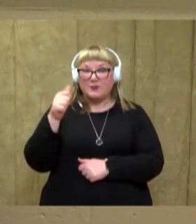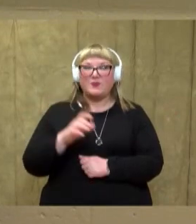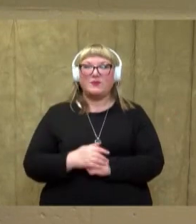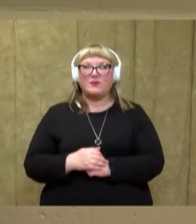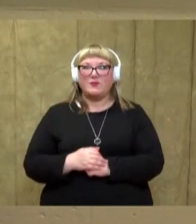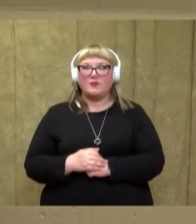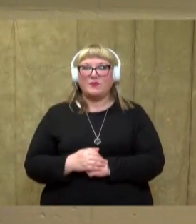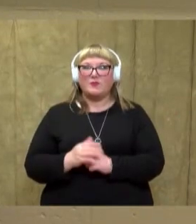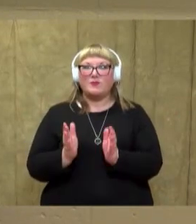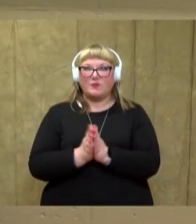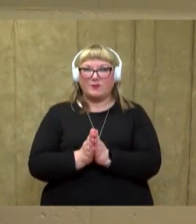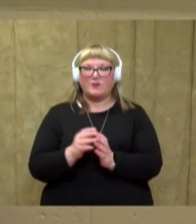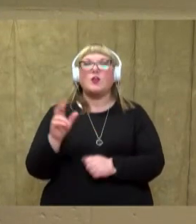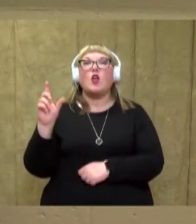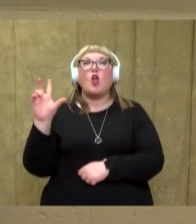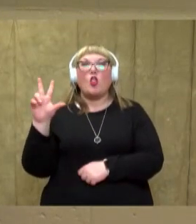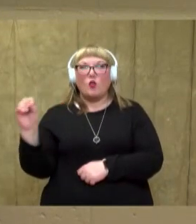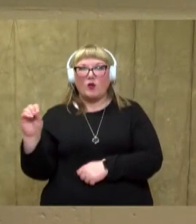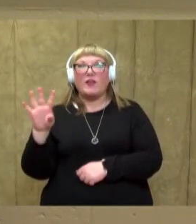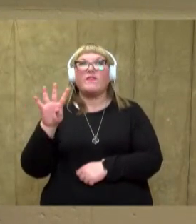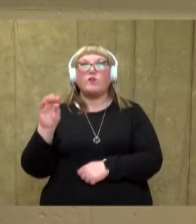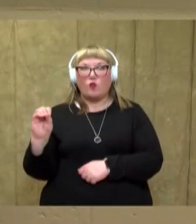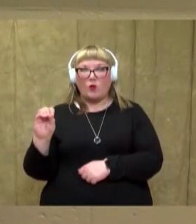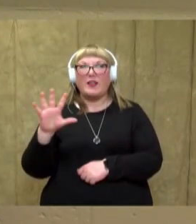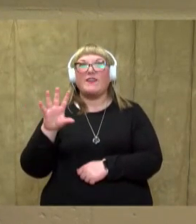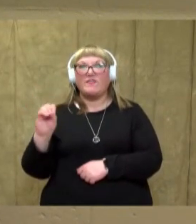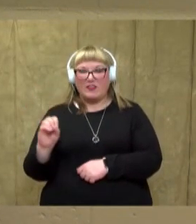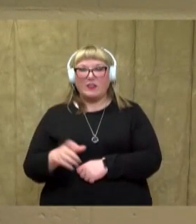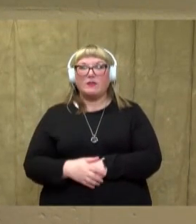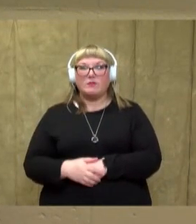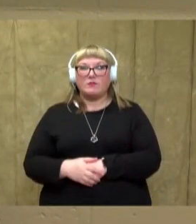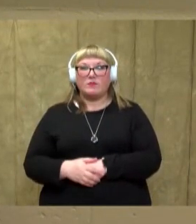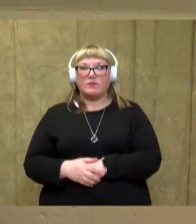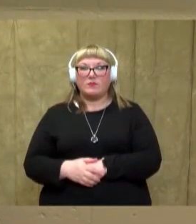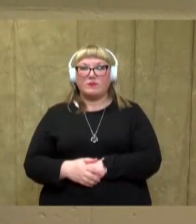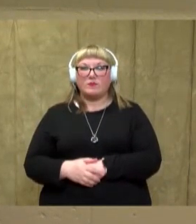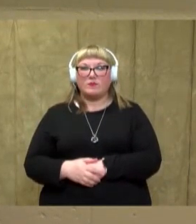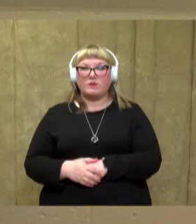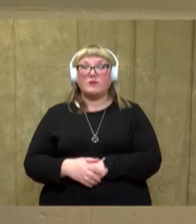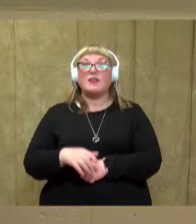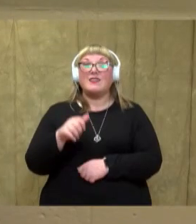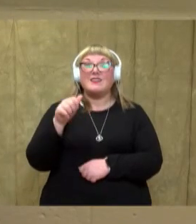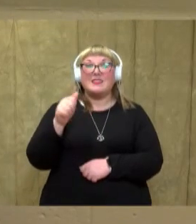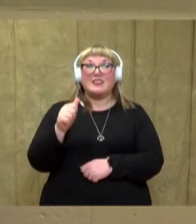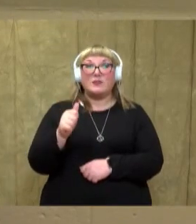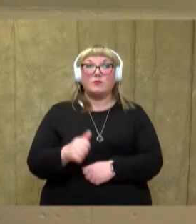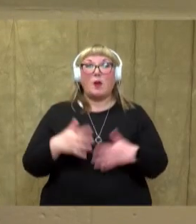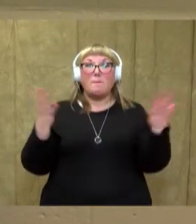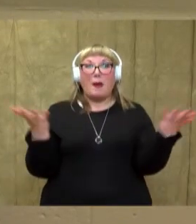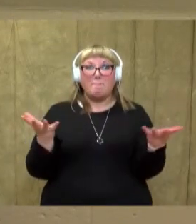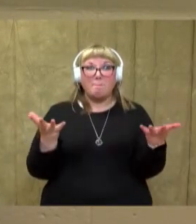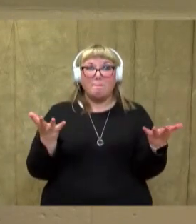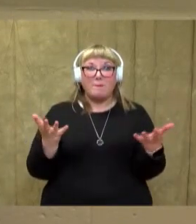10, 30, 40, 50. Listen to it again.